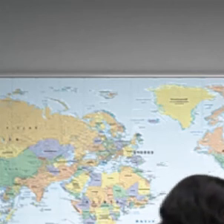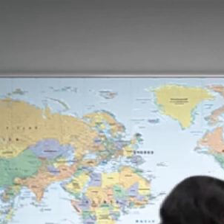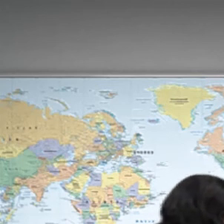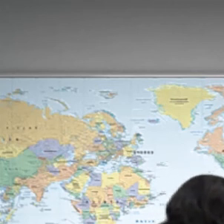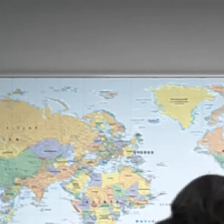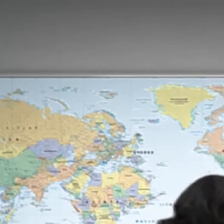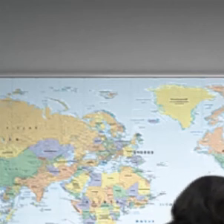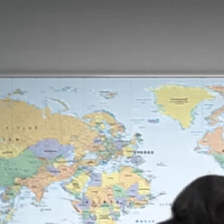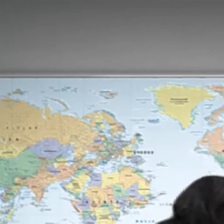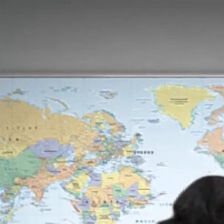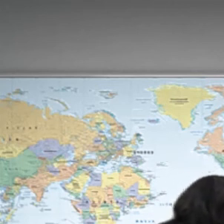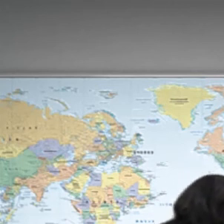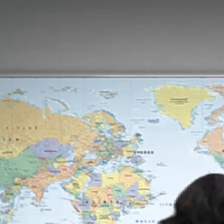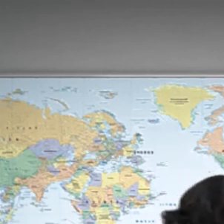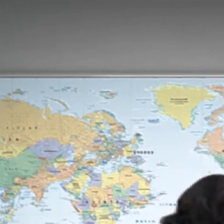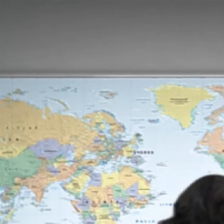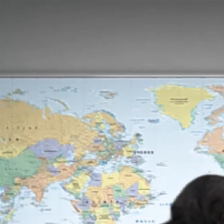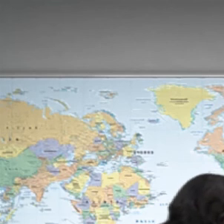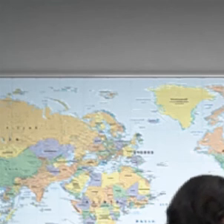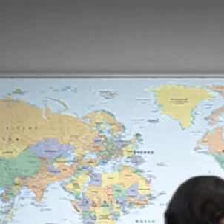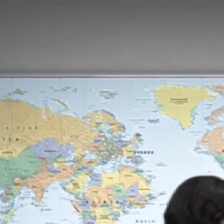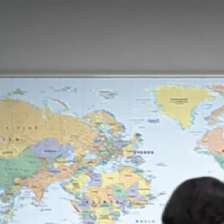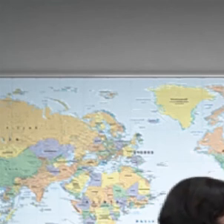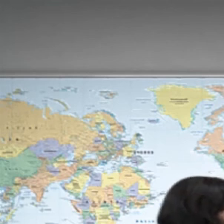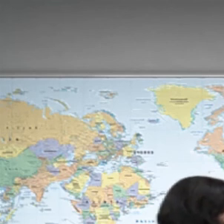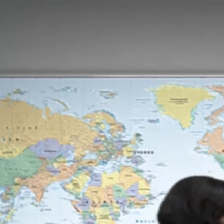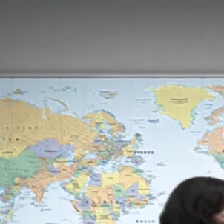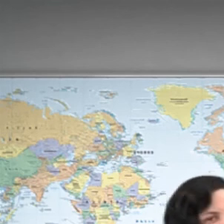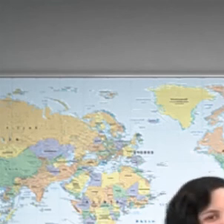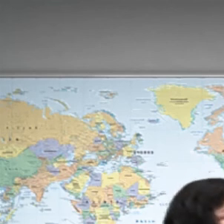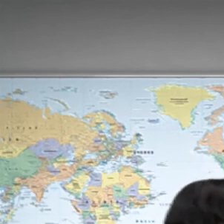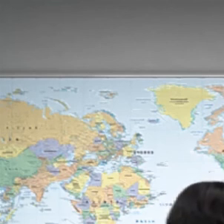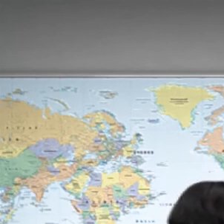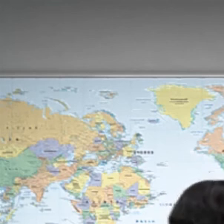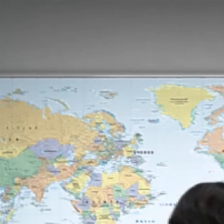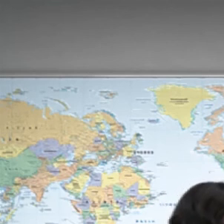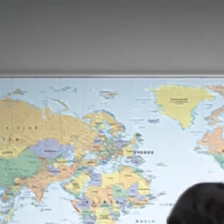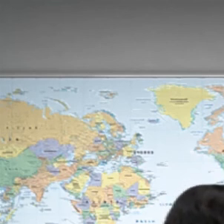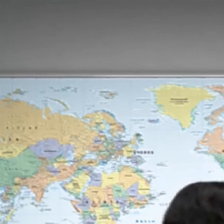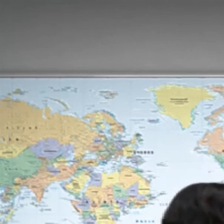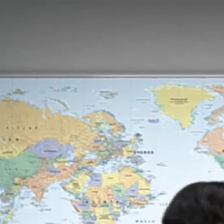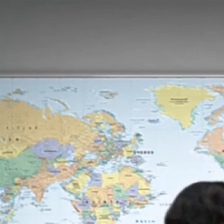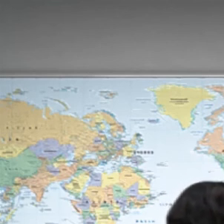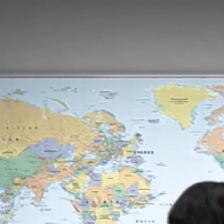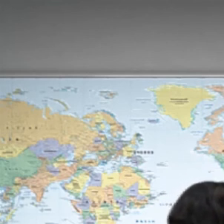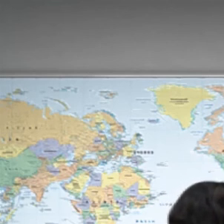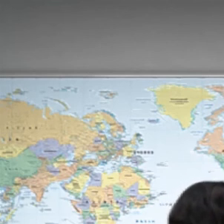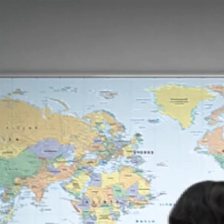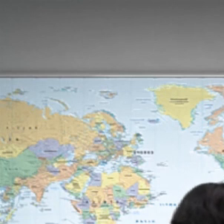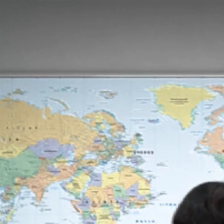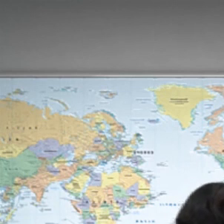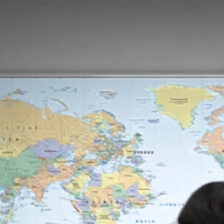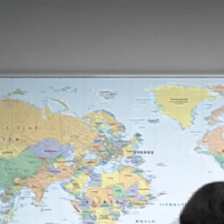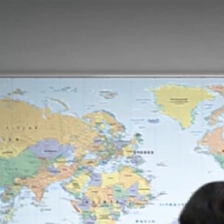you doing? I'm doing very well. All right. Yes. So just introduce yourself to me and to the viewers. Who are you and what do you do? Oh,